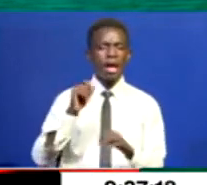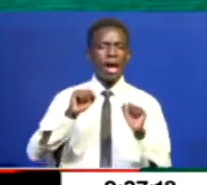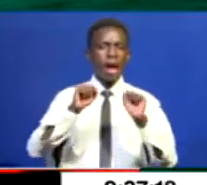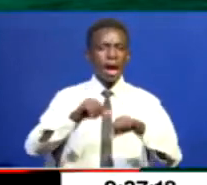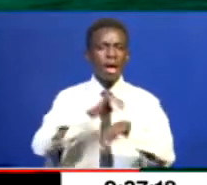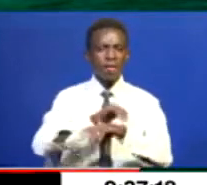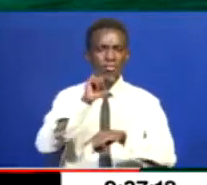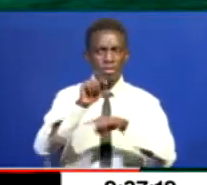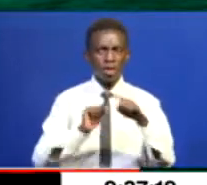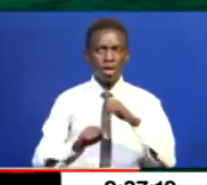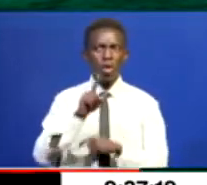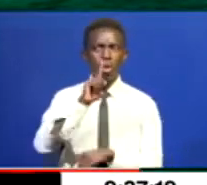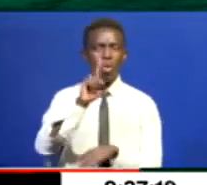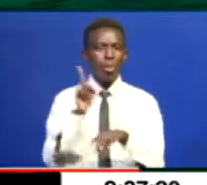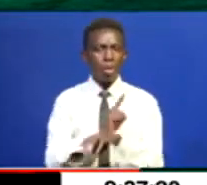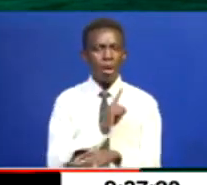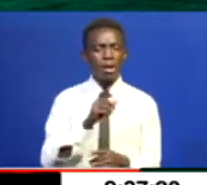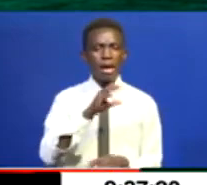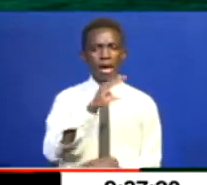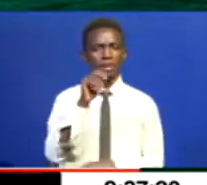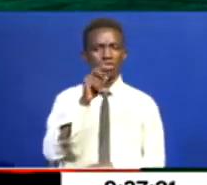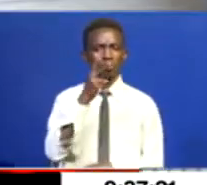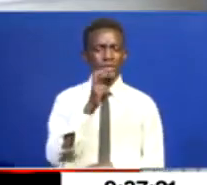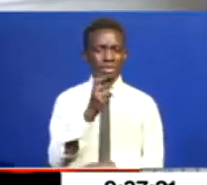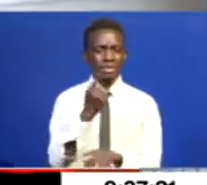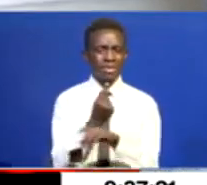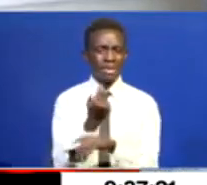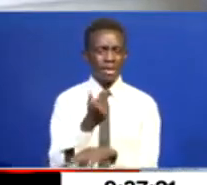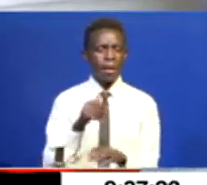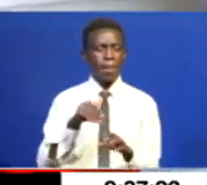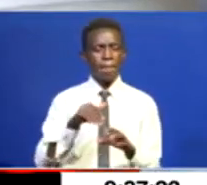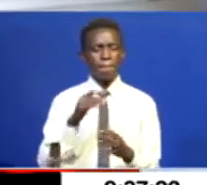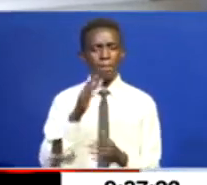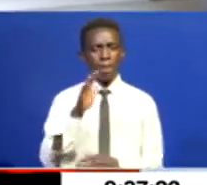and 20 cents per share. Regina Manyara reporting for Prime Edition.